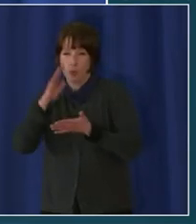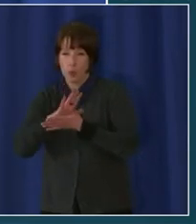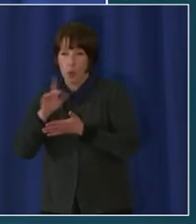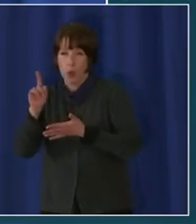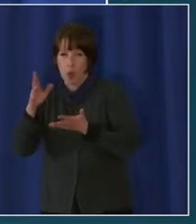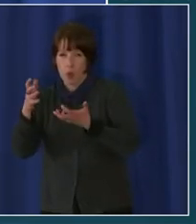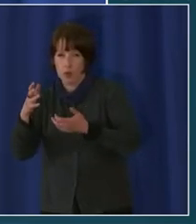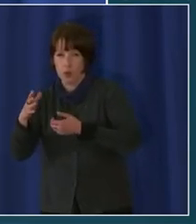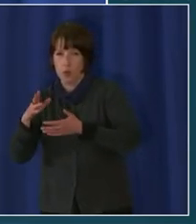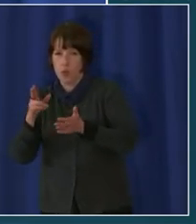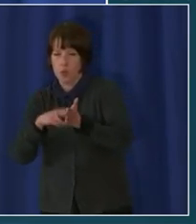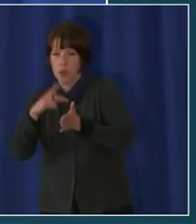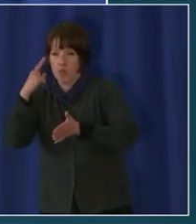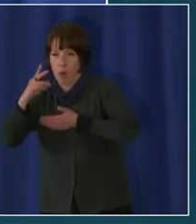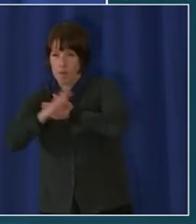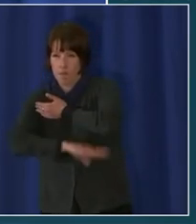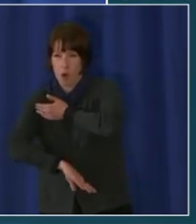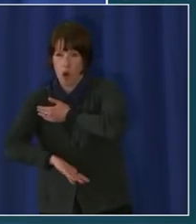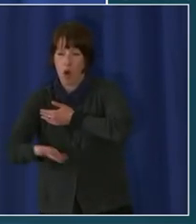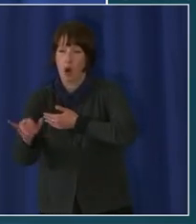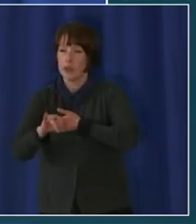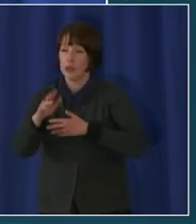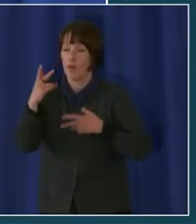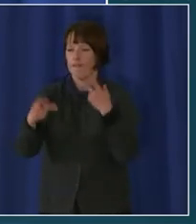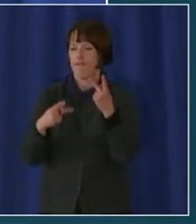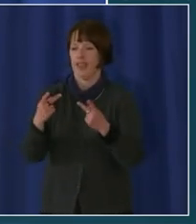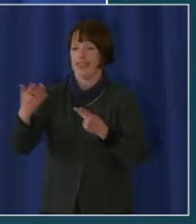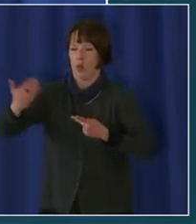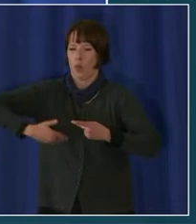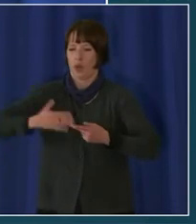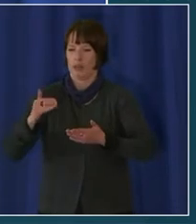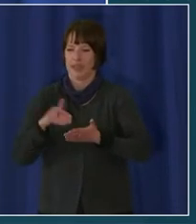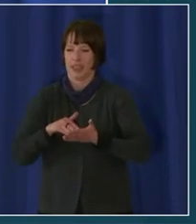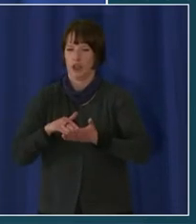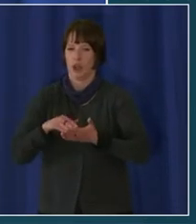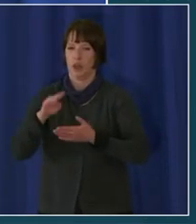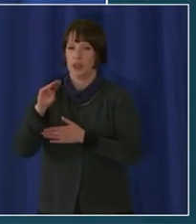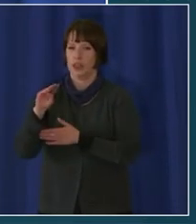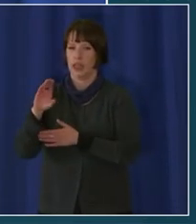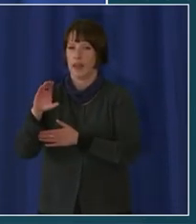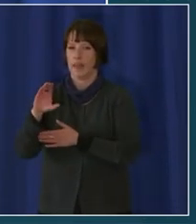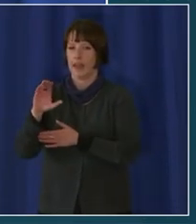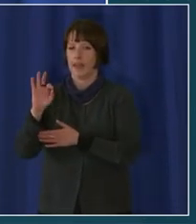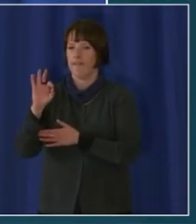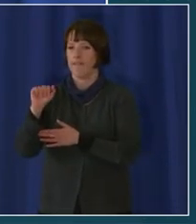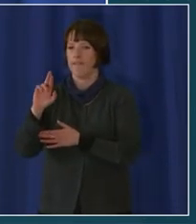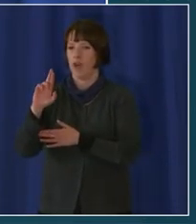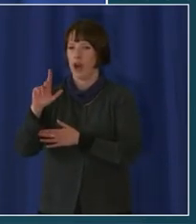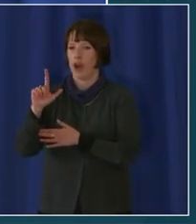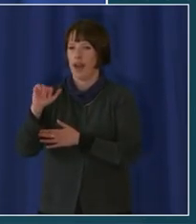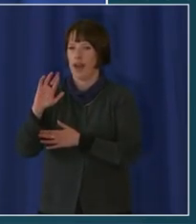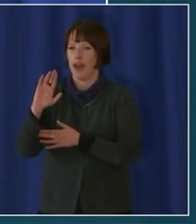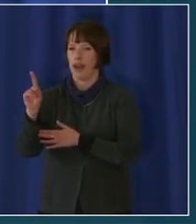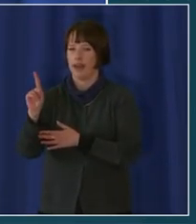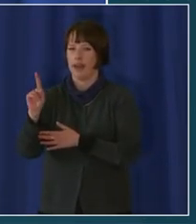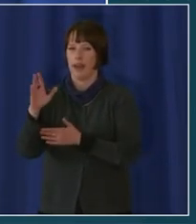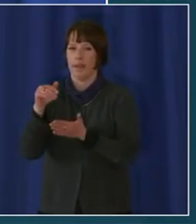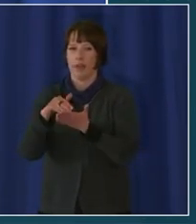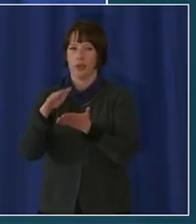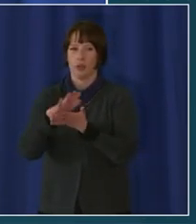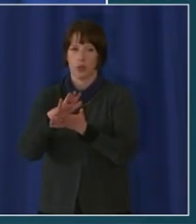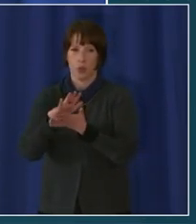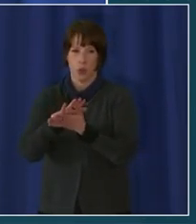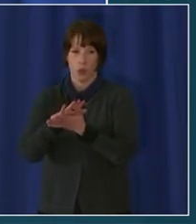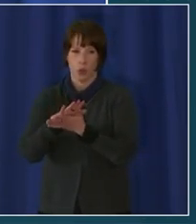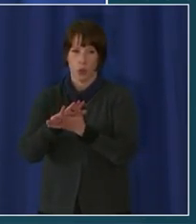the fall. You can also visit our Welcome Center, which is located at McFarland Middle School. And McFarland Middle